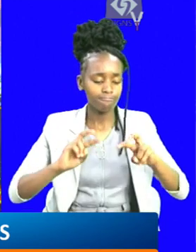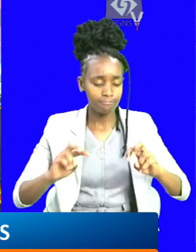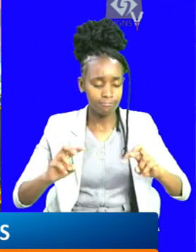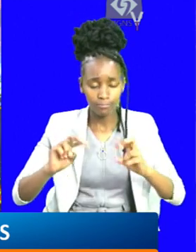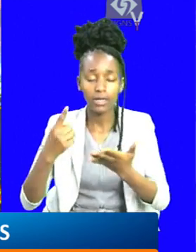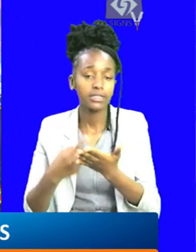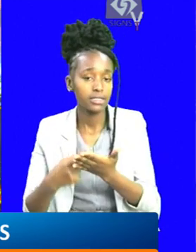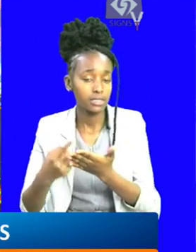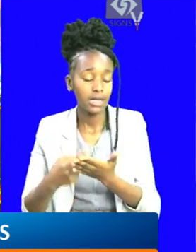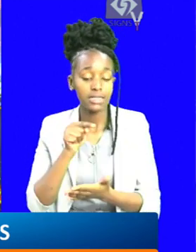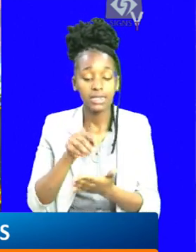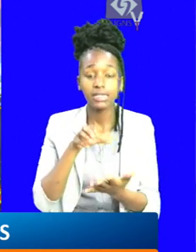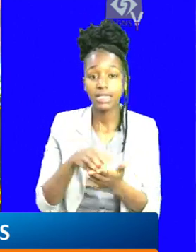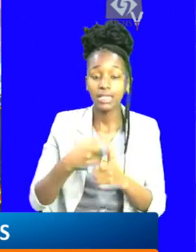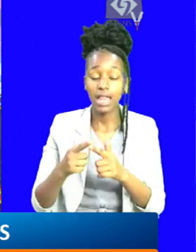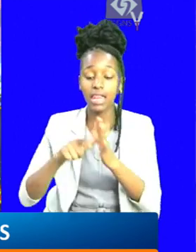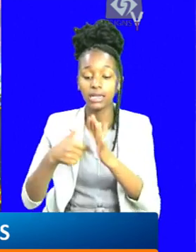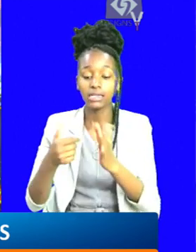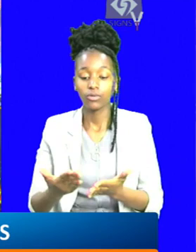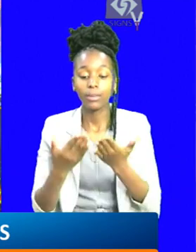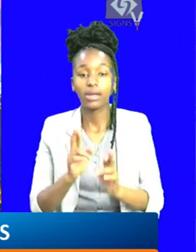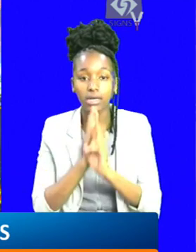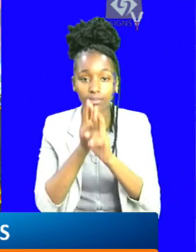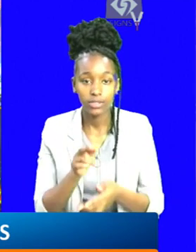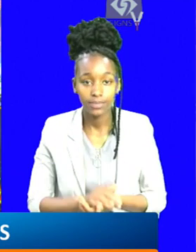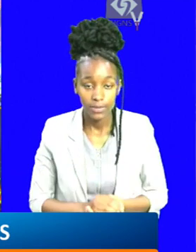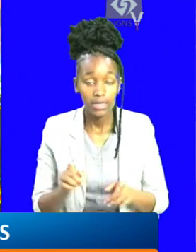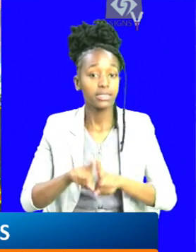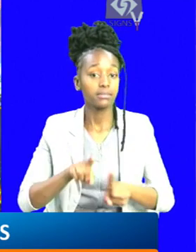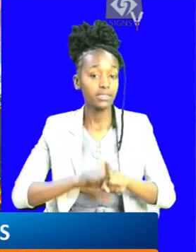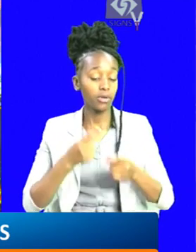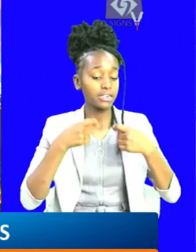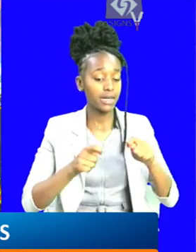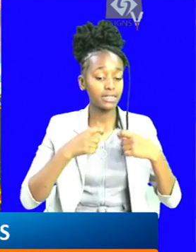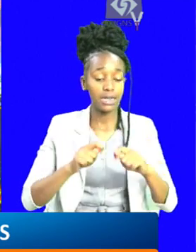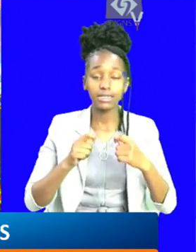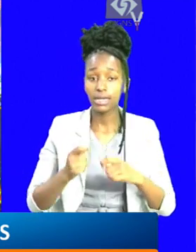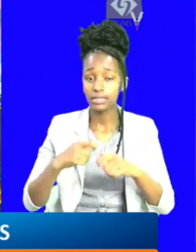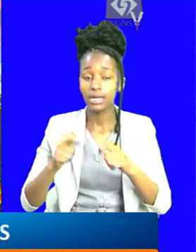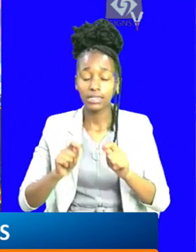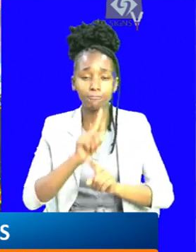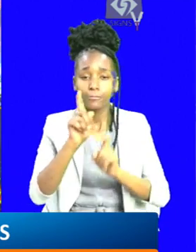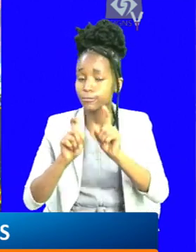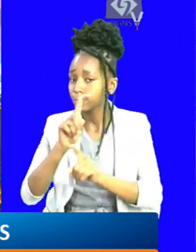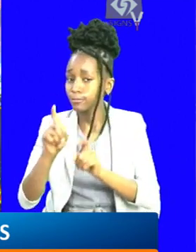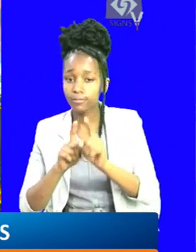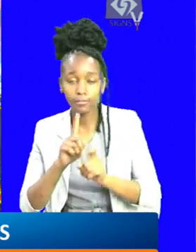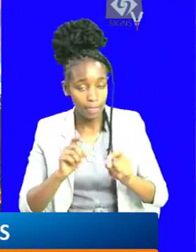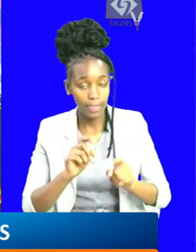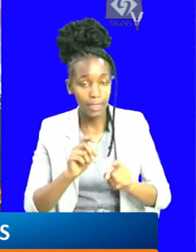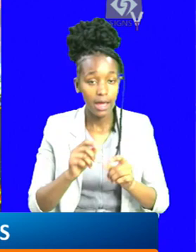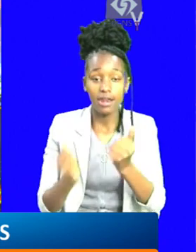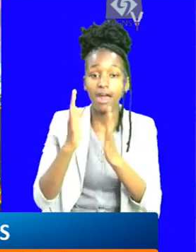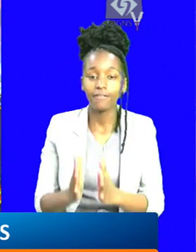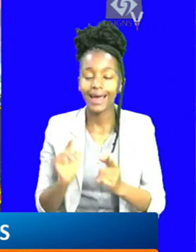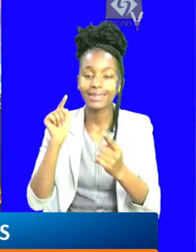with transport stakeholders on Tuesday, an agreement had been reached to form a multi-agency committee that will have 14 days